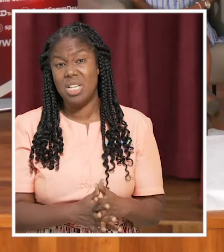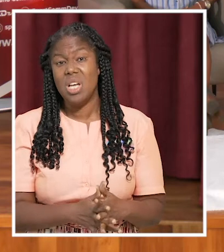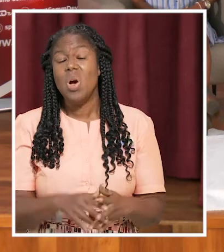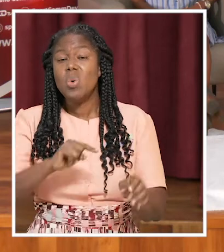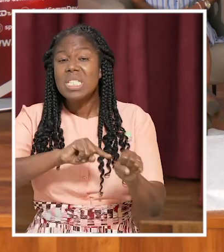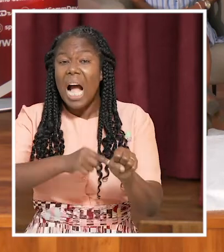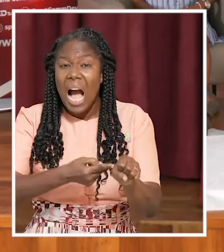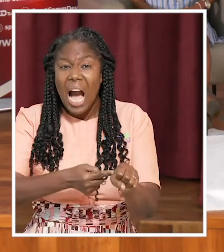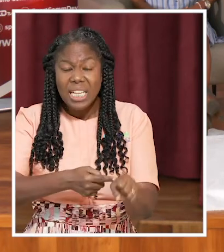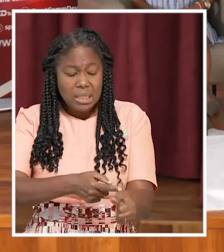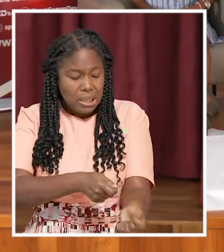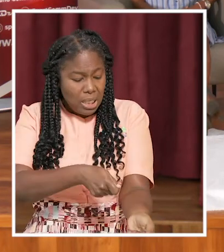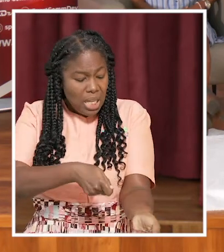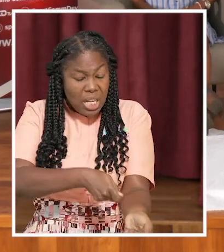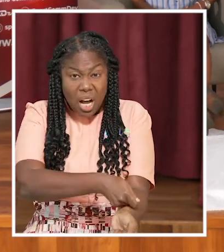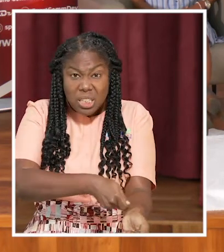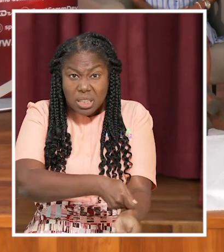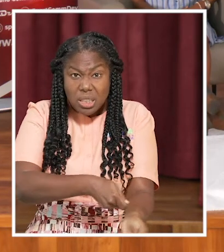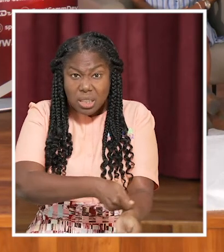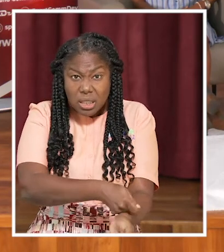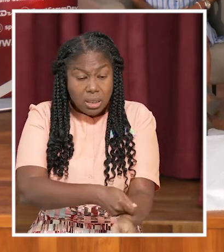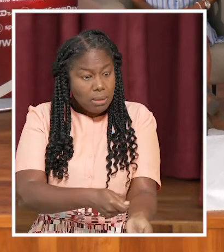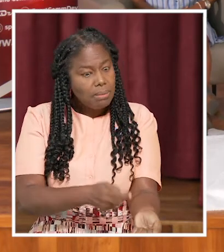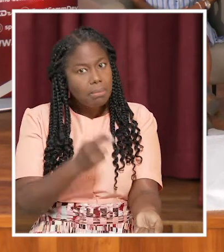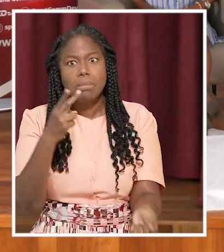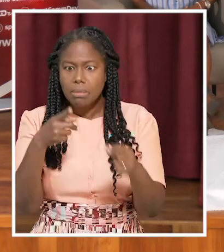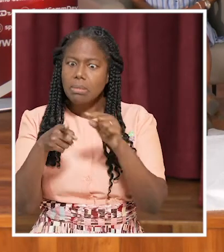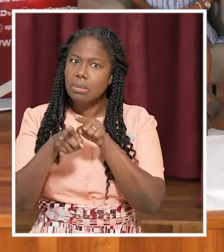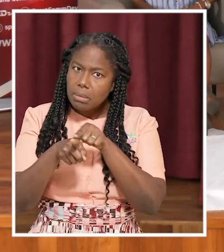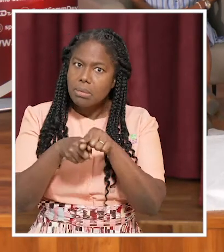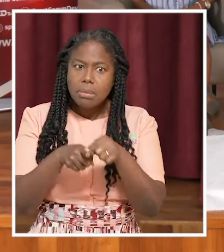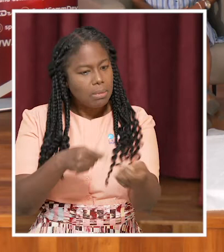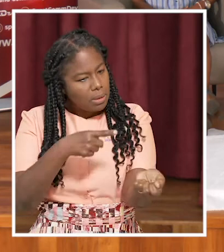children were doing this The cutting. cutting thing. And I never understood what is